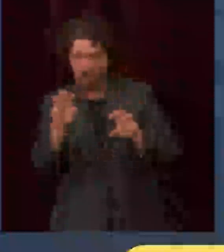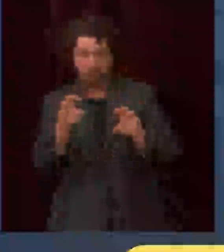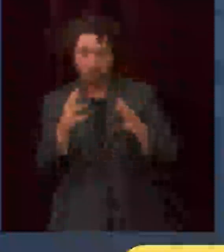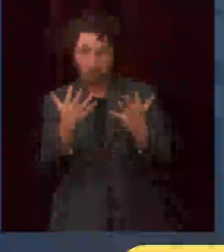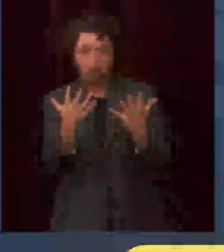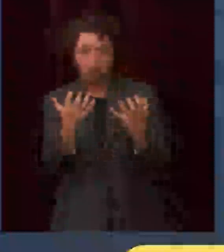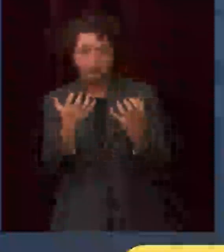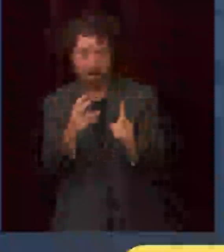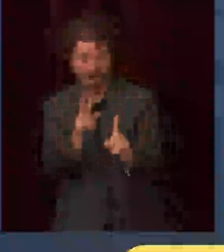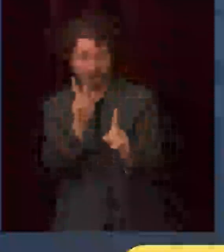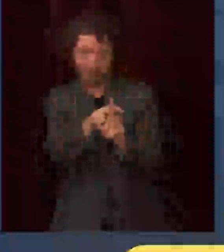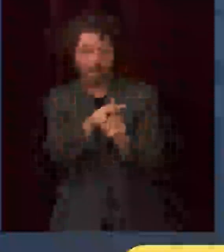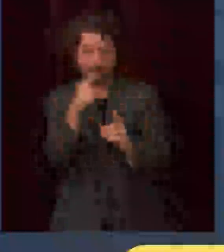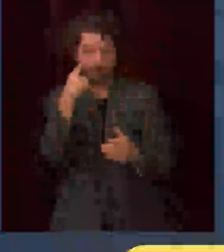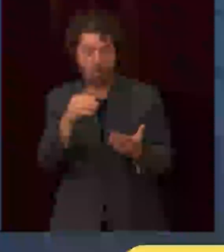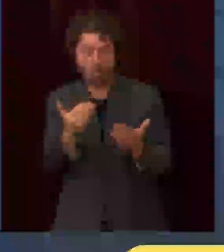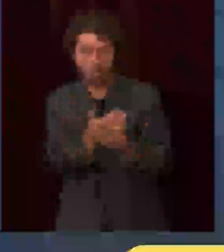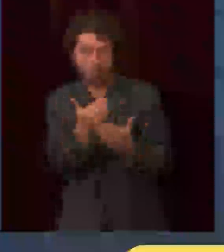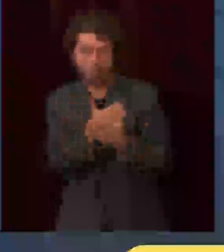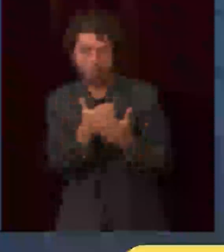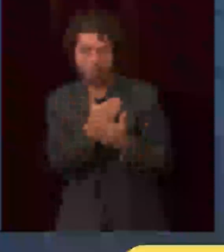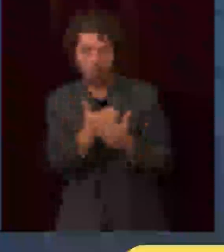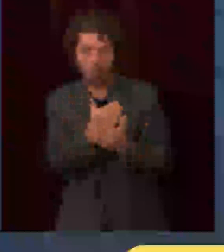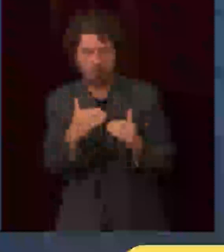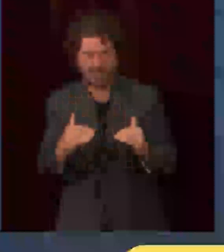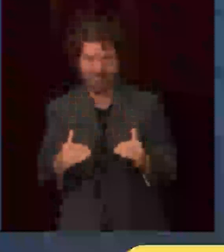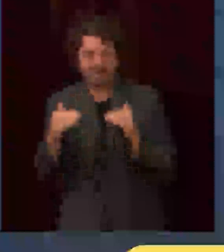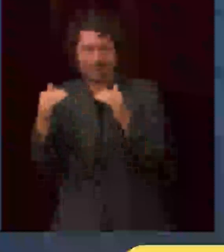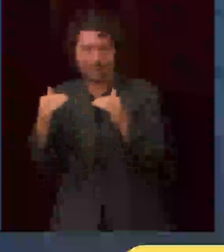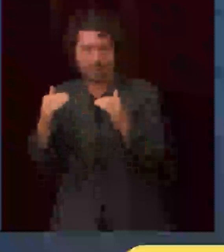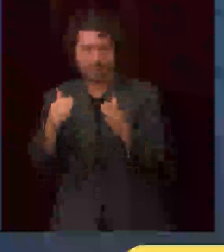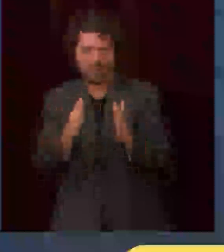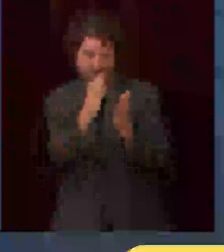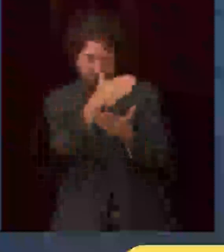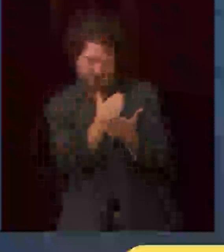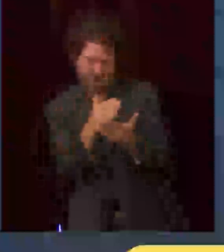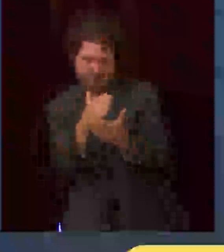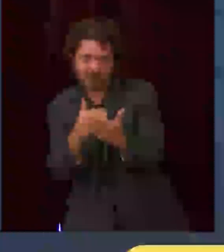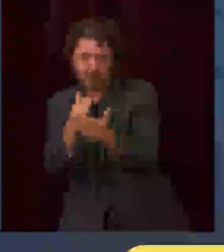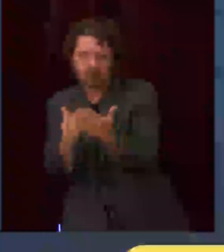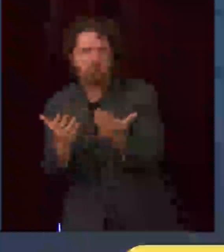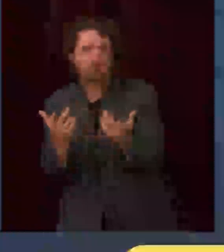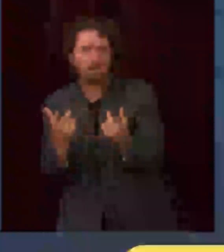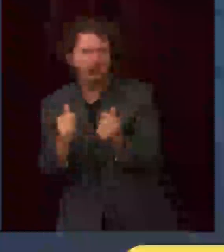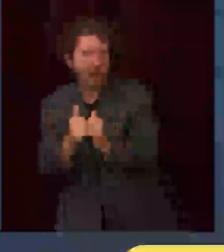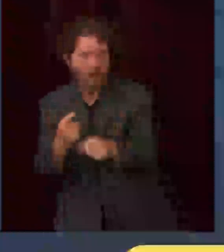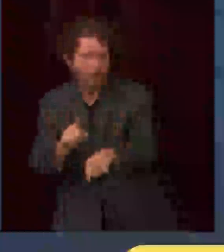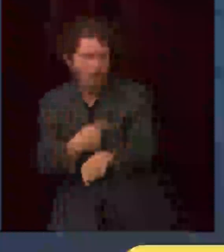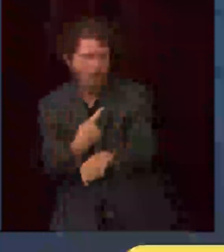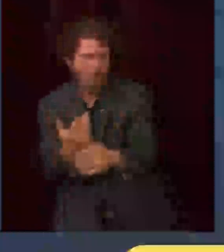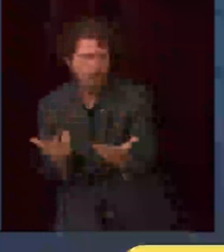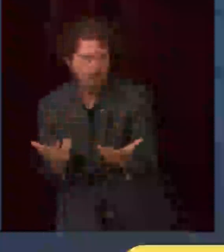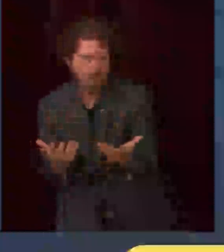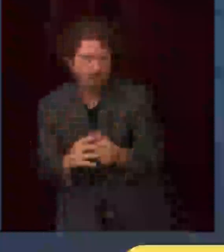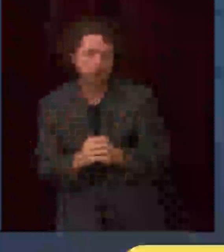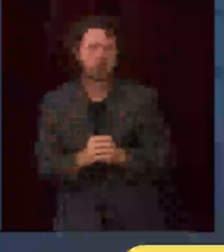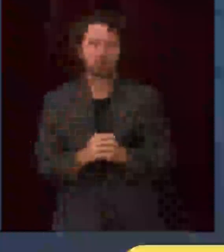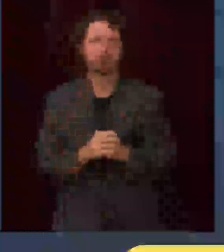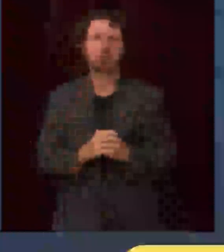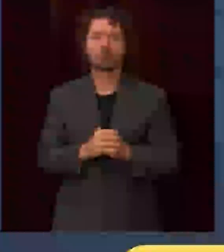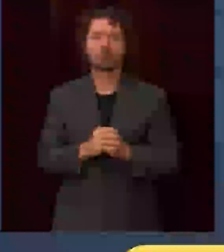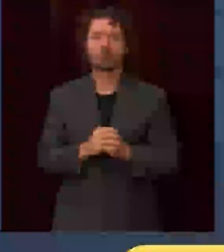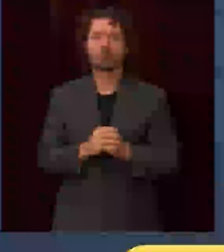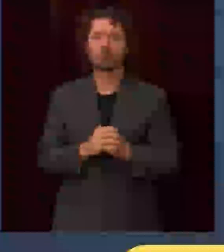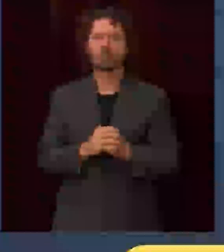that counties with very high rates per 100,000, like Yakima, will not even be able to move into a modified phase 1? And then